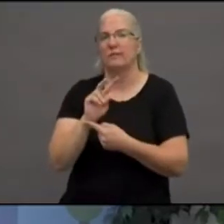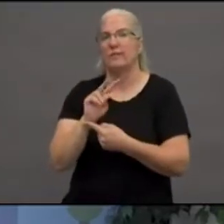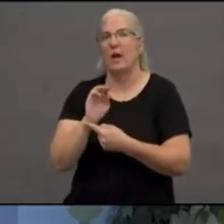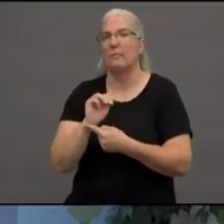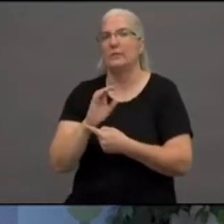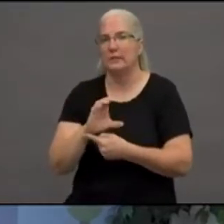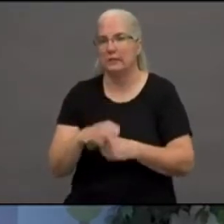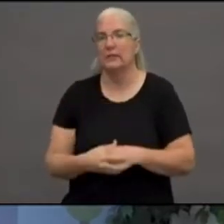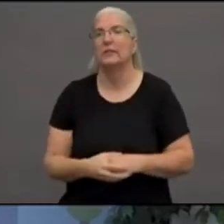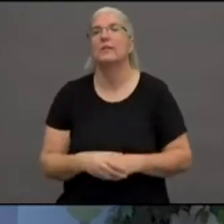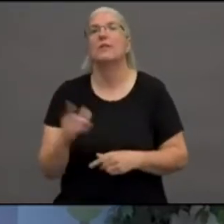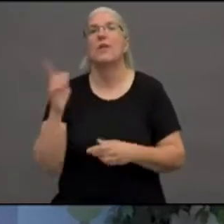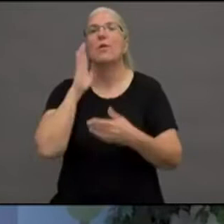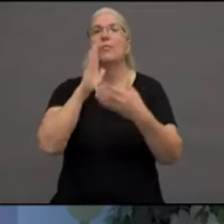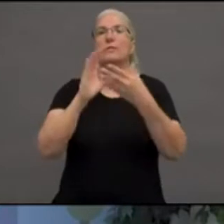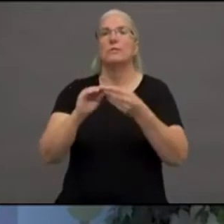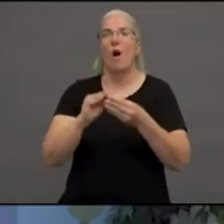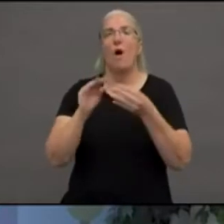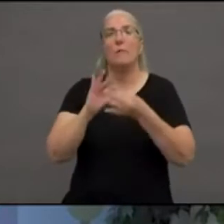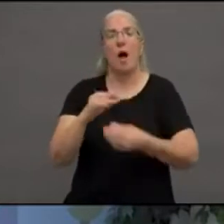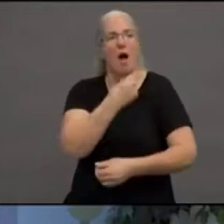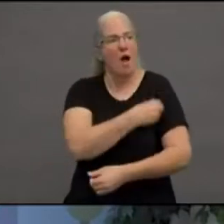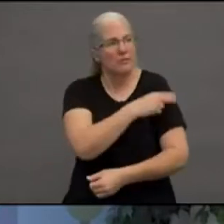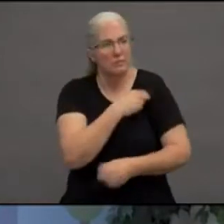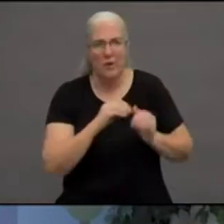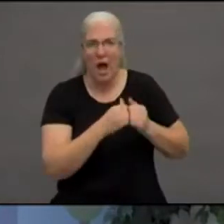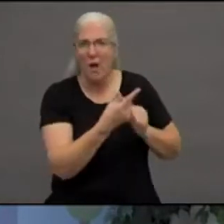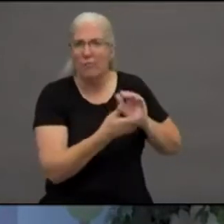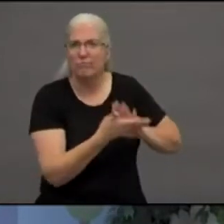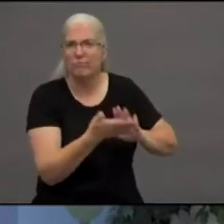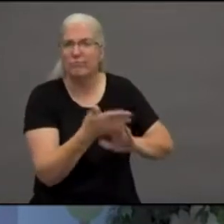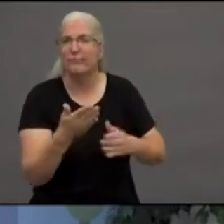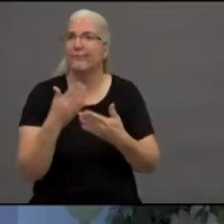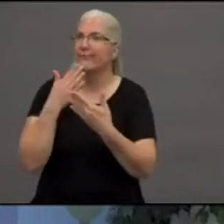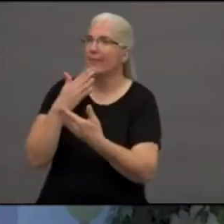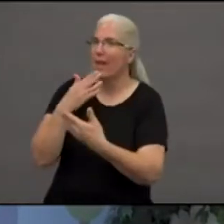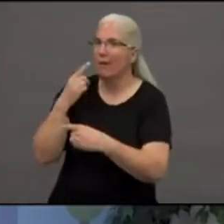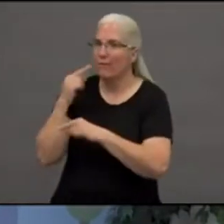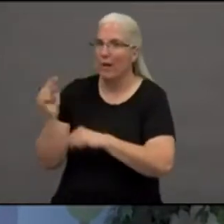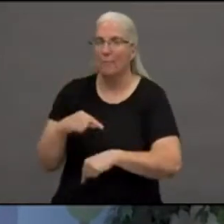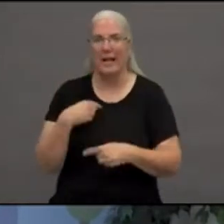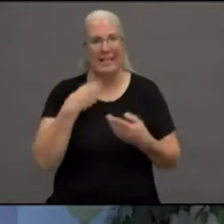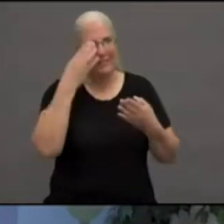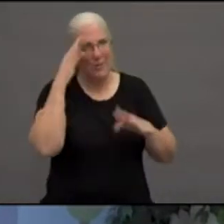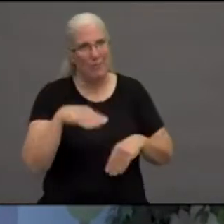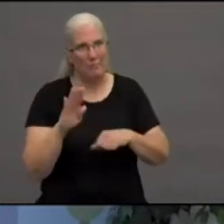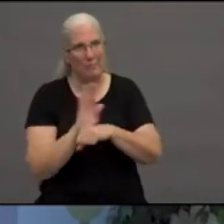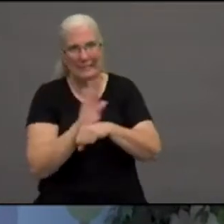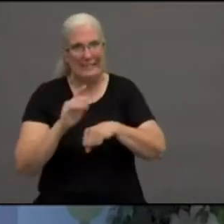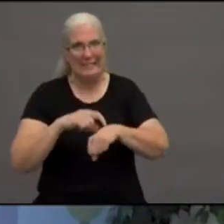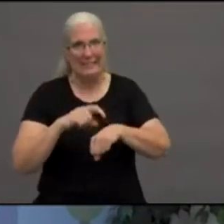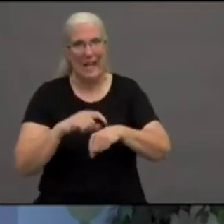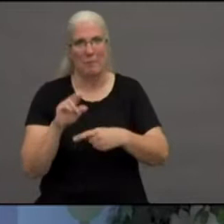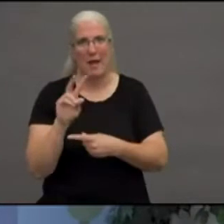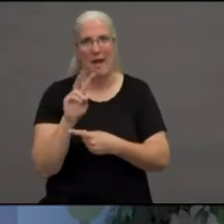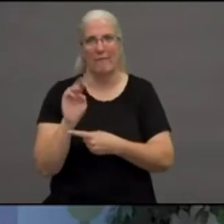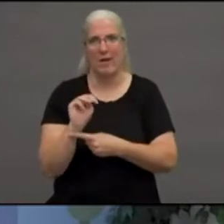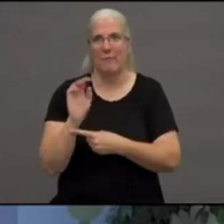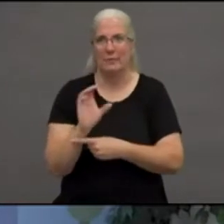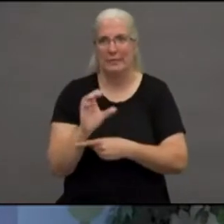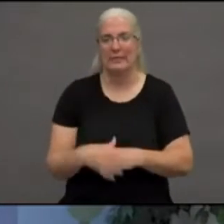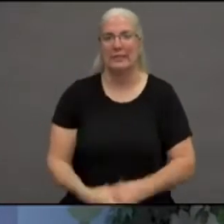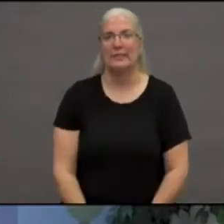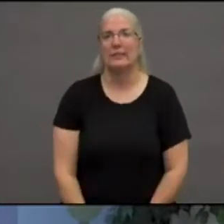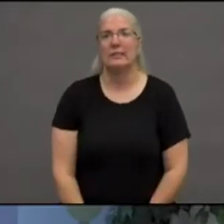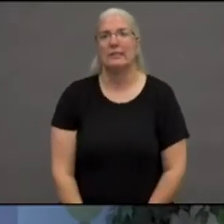Thank you, Jill, for being here today. I know it's busy times at the VMC. Yes, I can imagine. Yes, it is. So we're